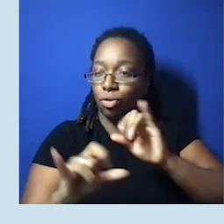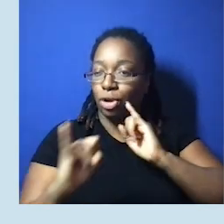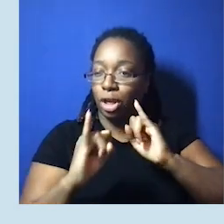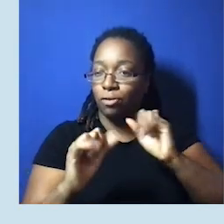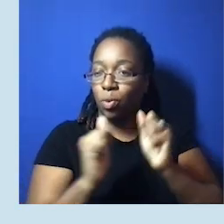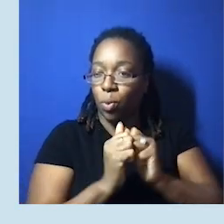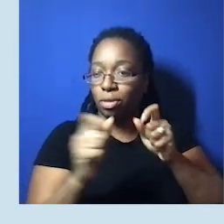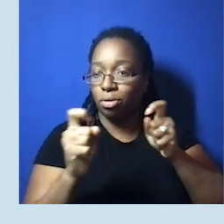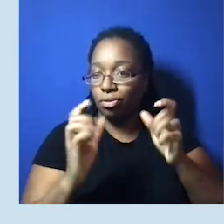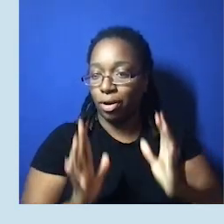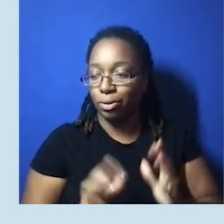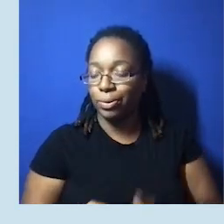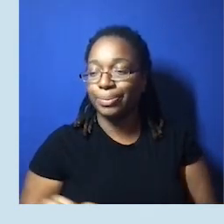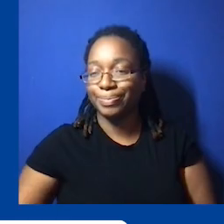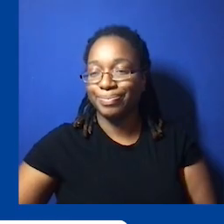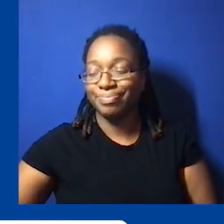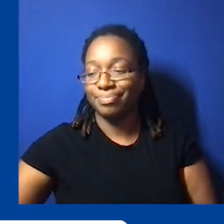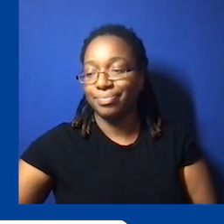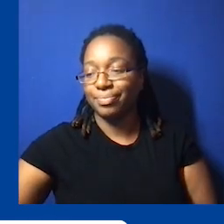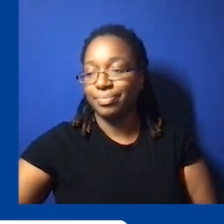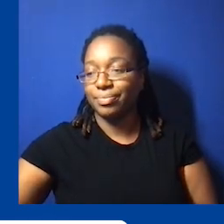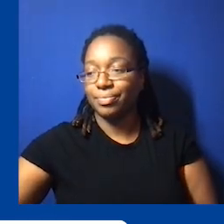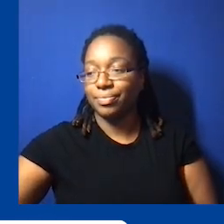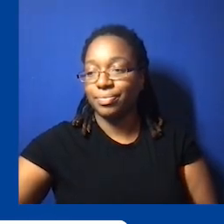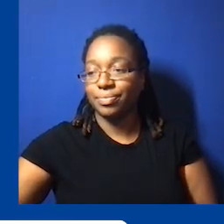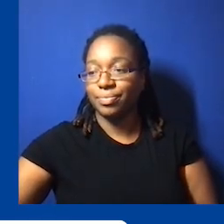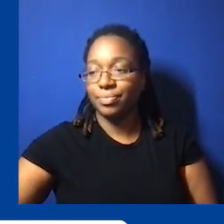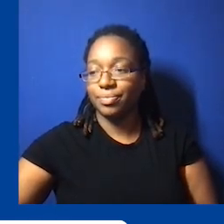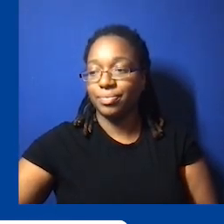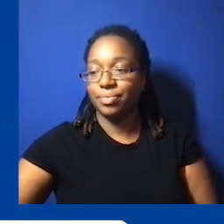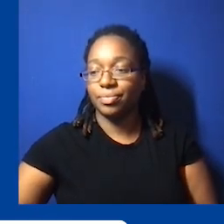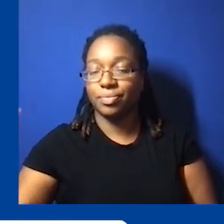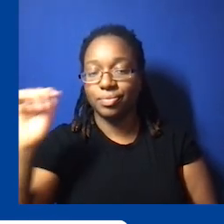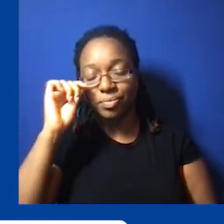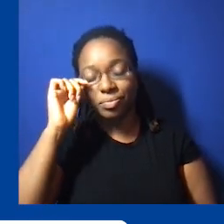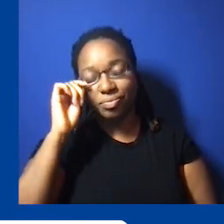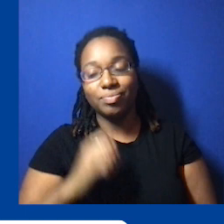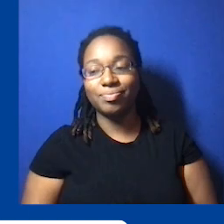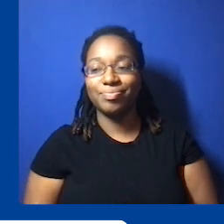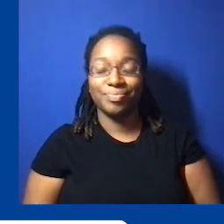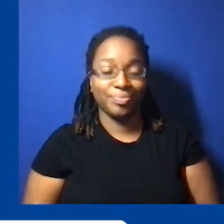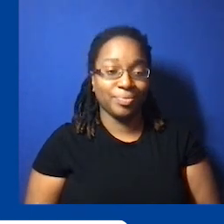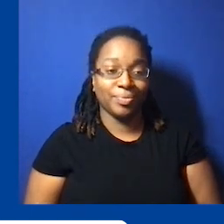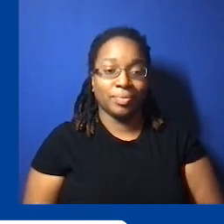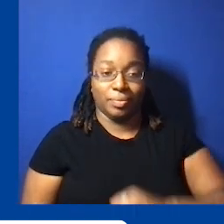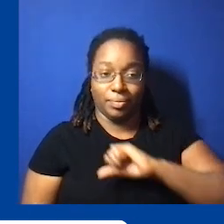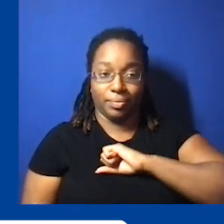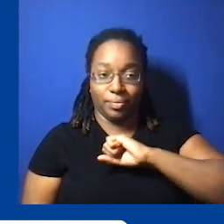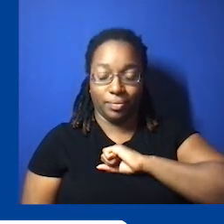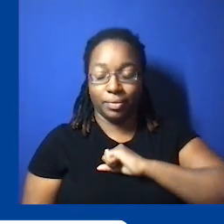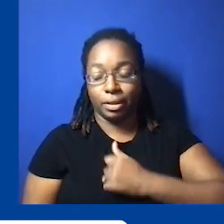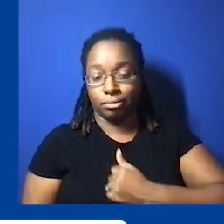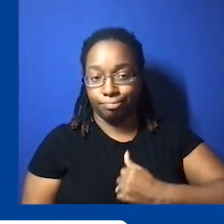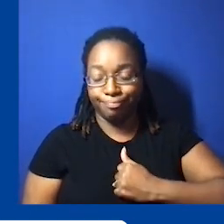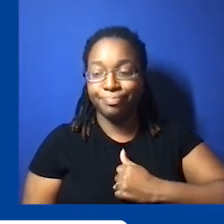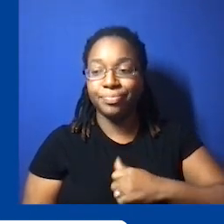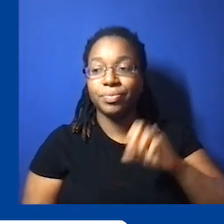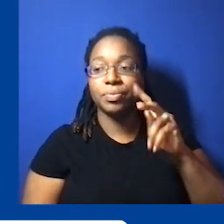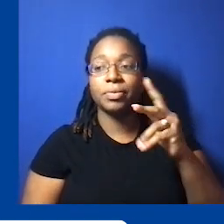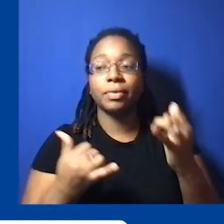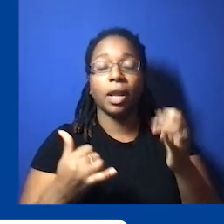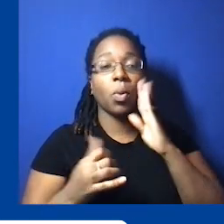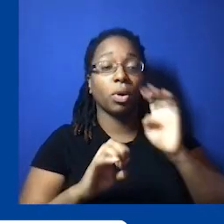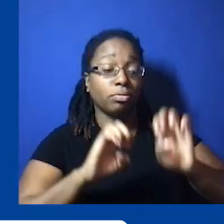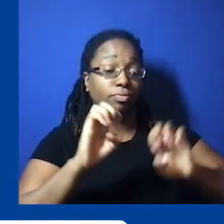Sorry about that. Okay, So up next, we're going to talk about the